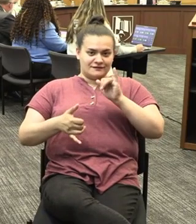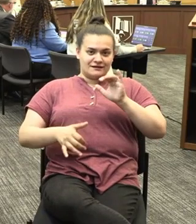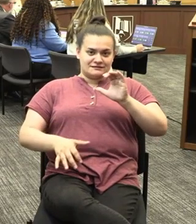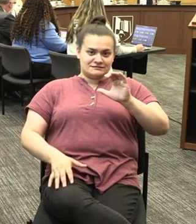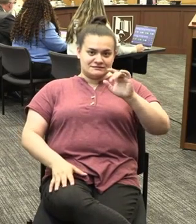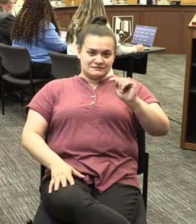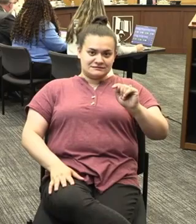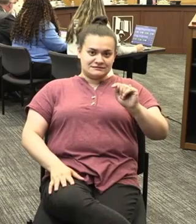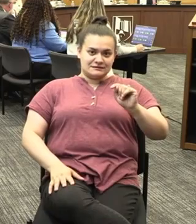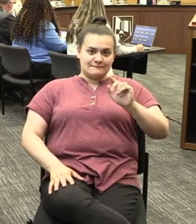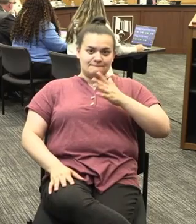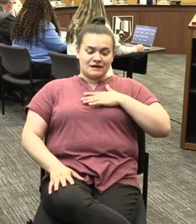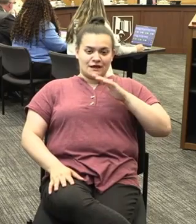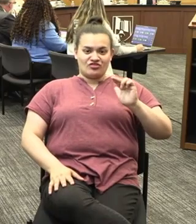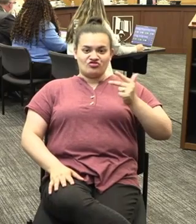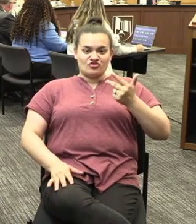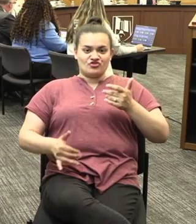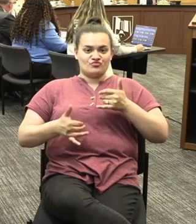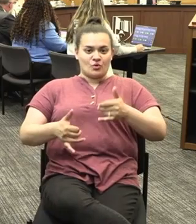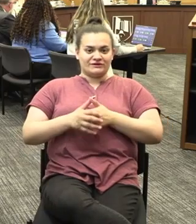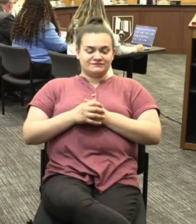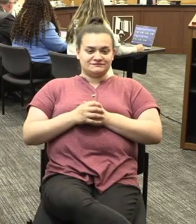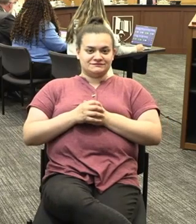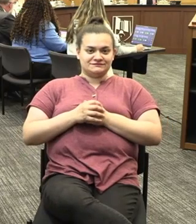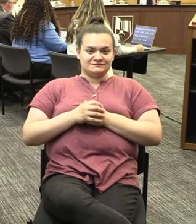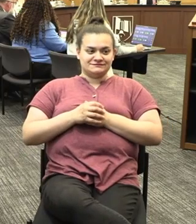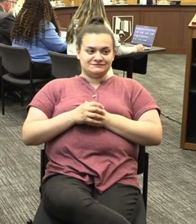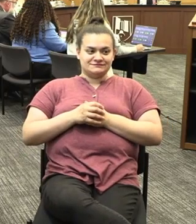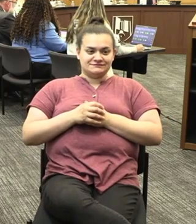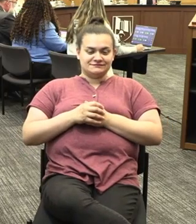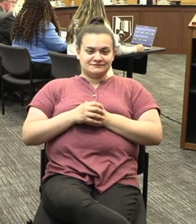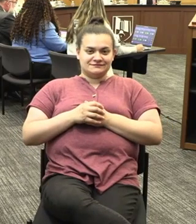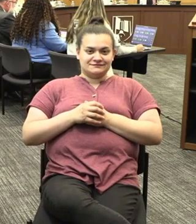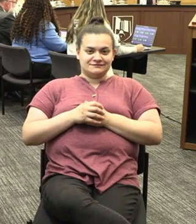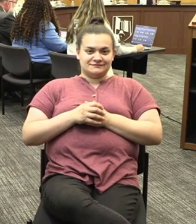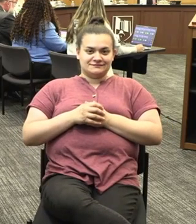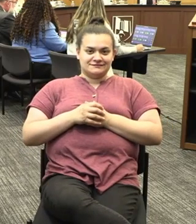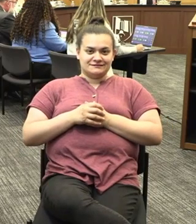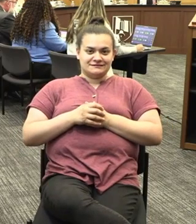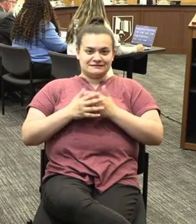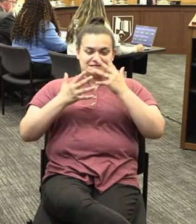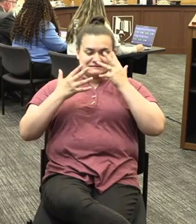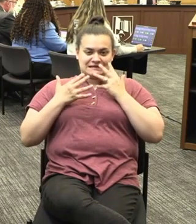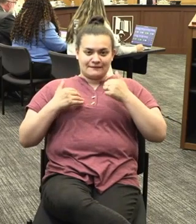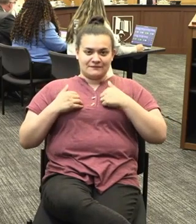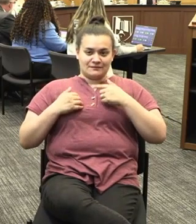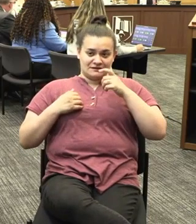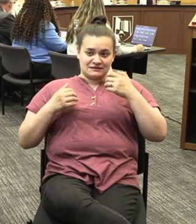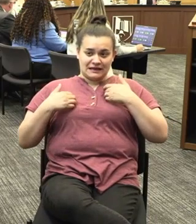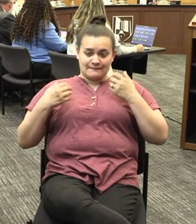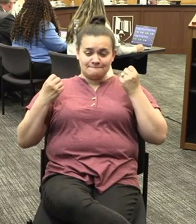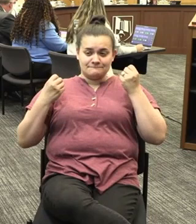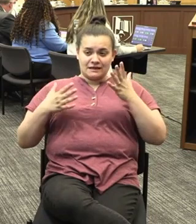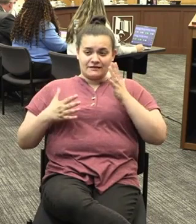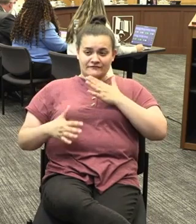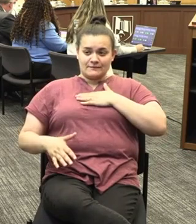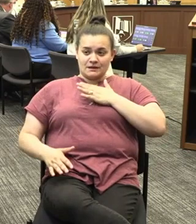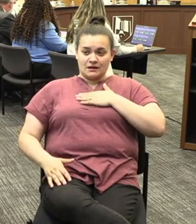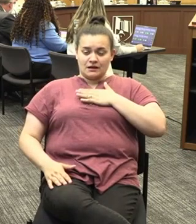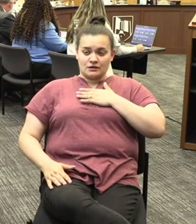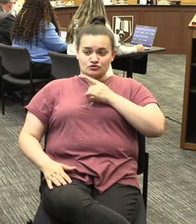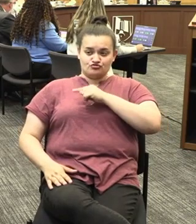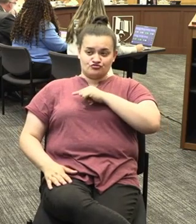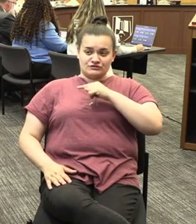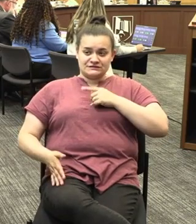ICCTA, my third education award. And it saddened me because I had many of my